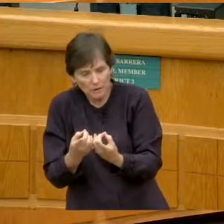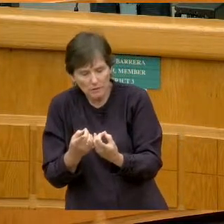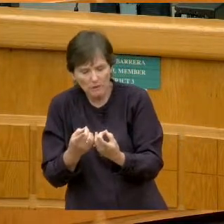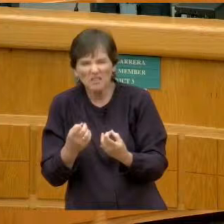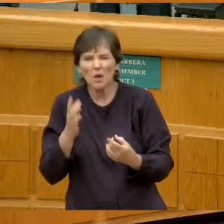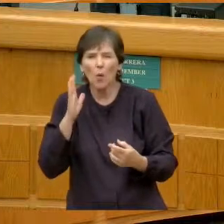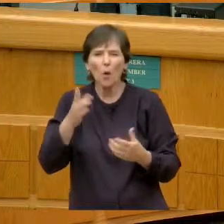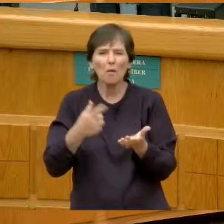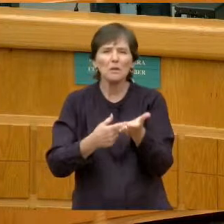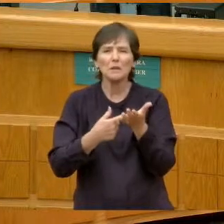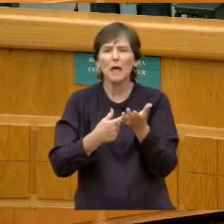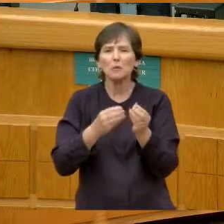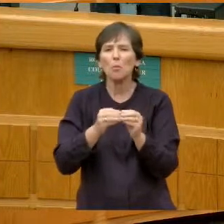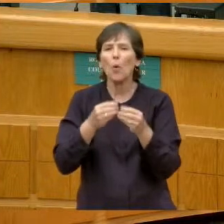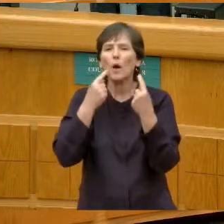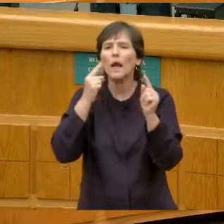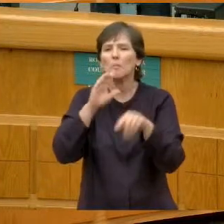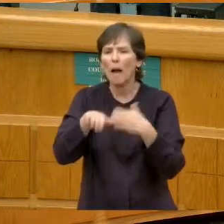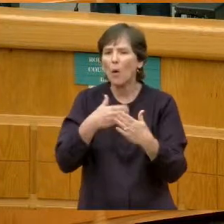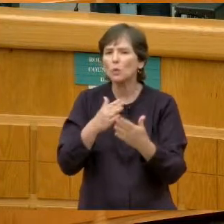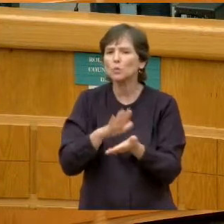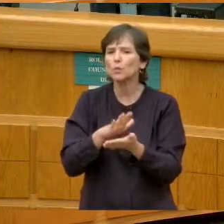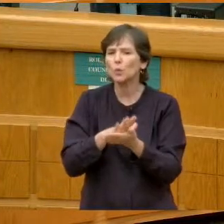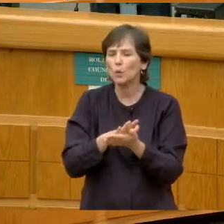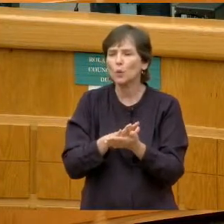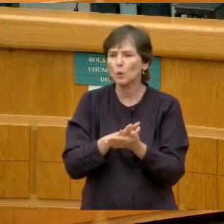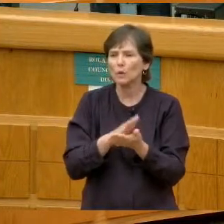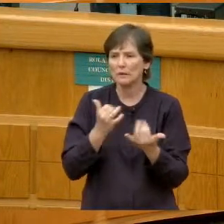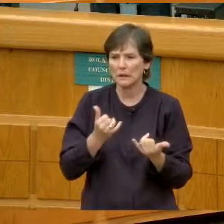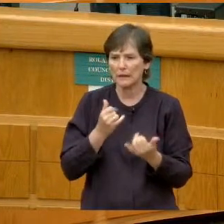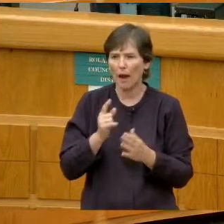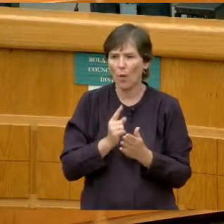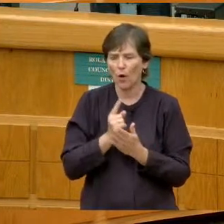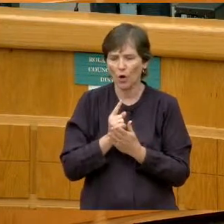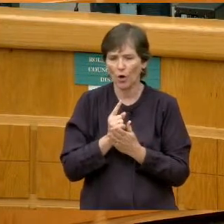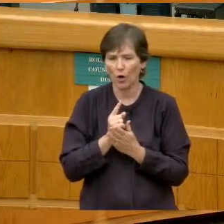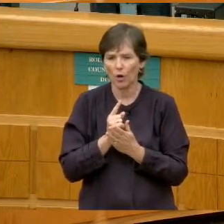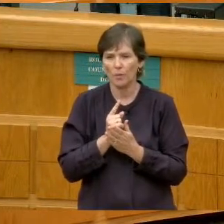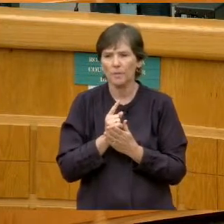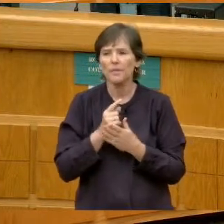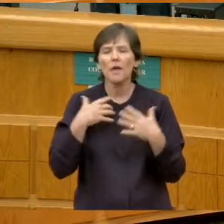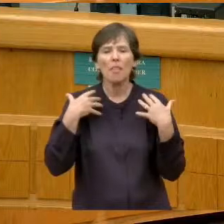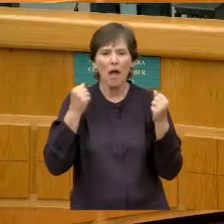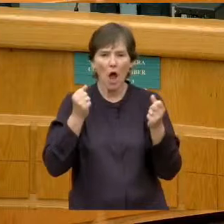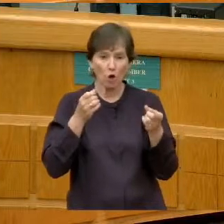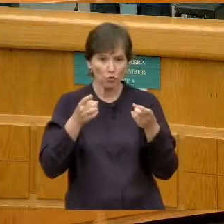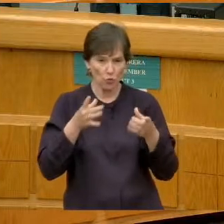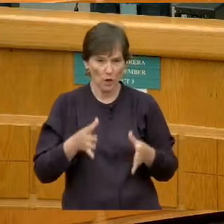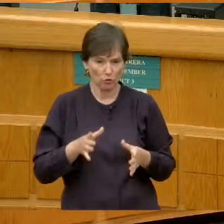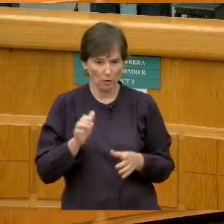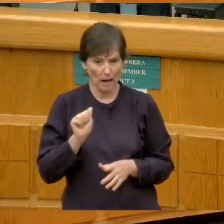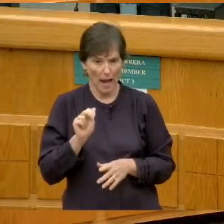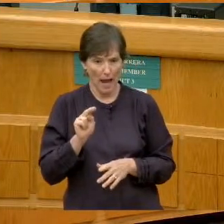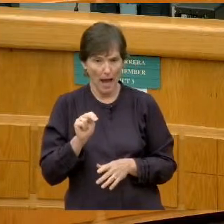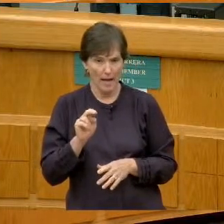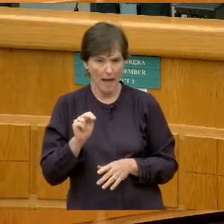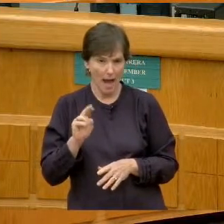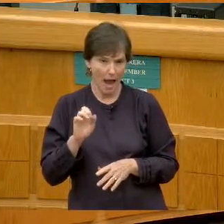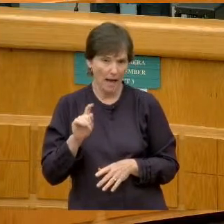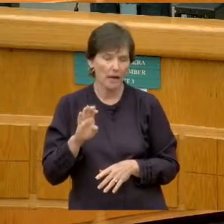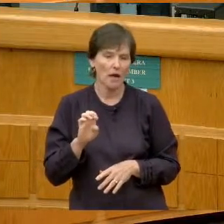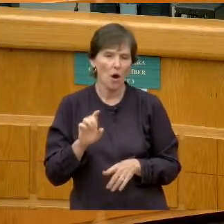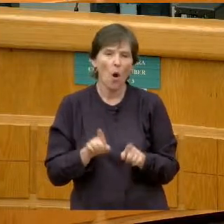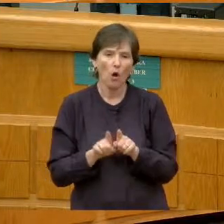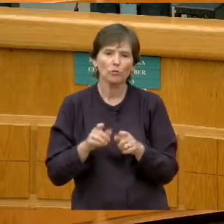into the details on that. And our health director will have some information on that, because we're working again to try to keep our